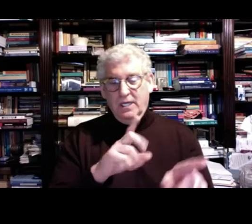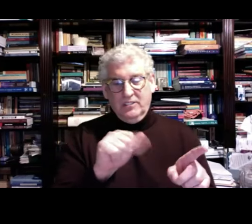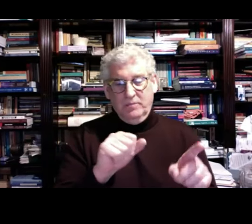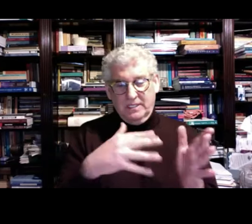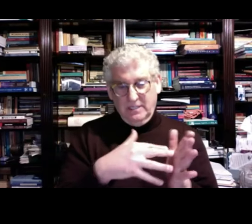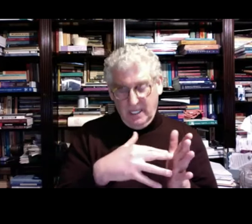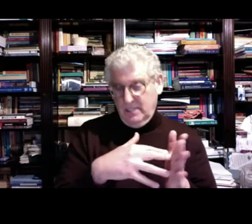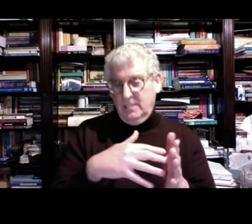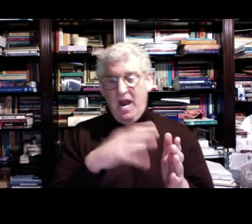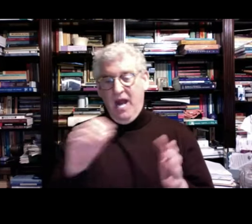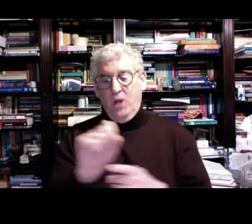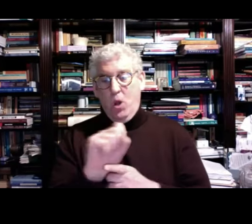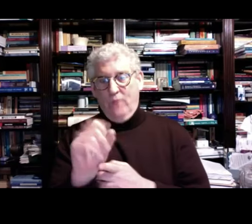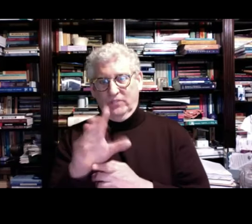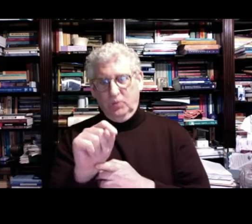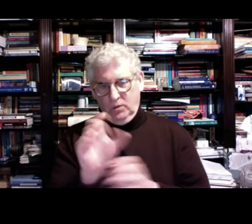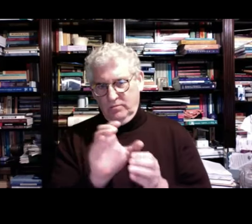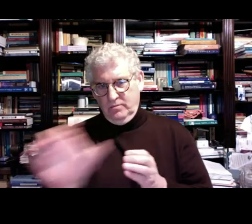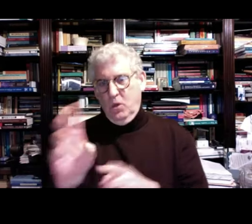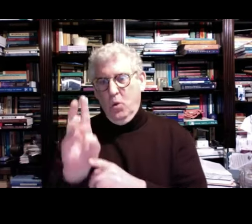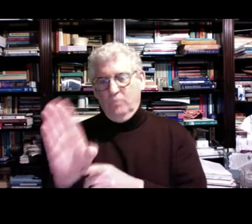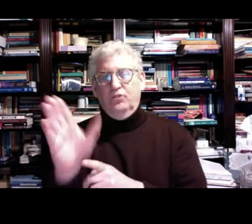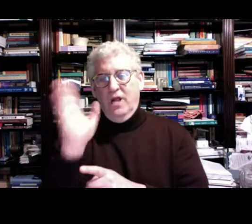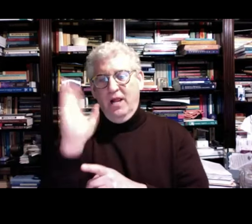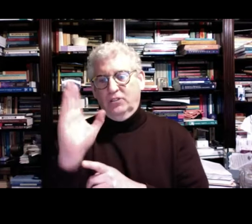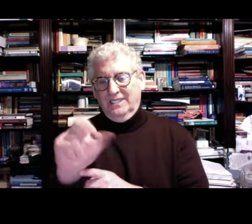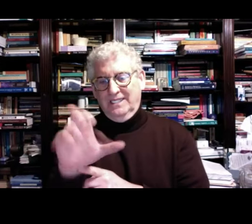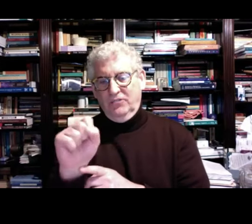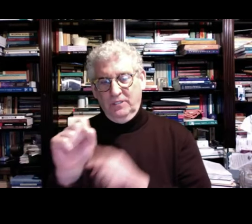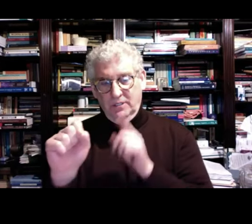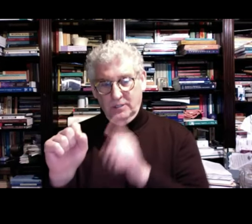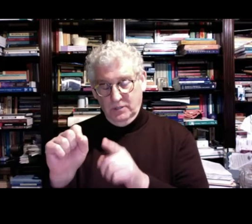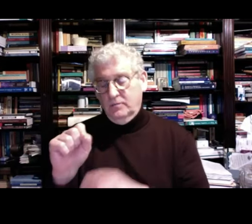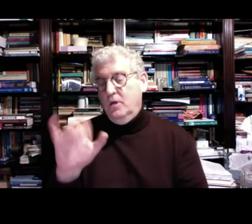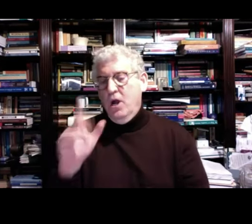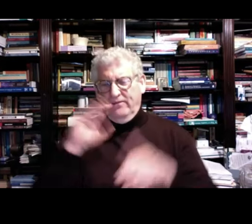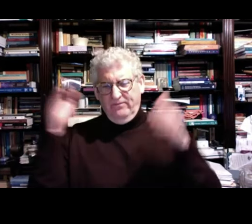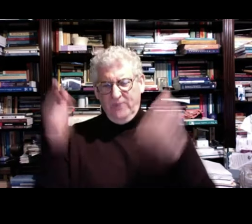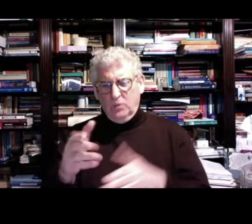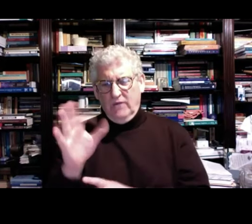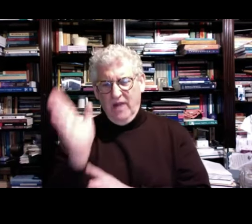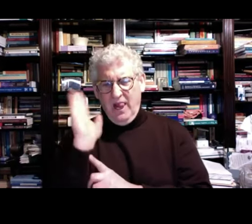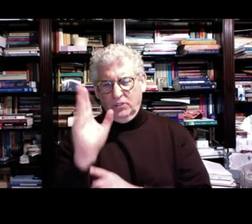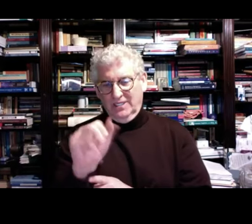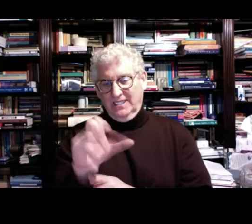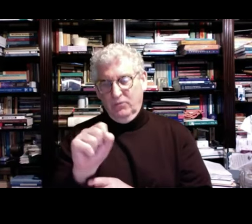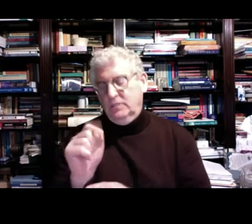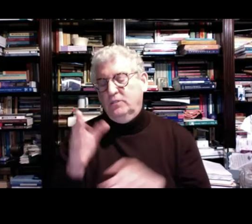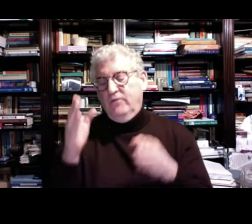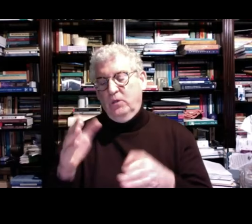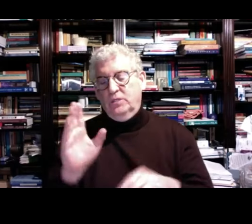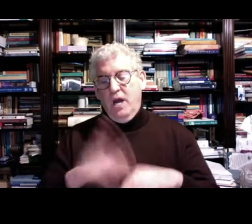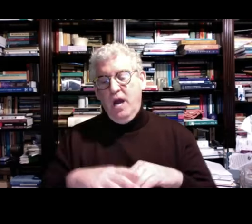Also, with collaboration between the Disability Studies minor and the Willowbrook Lecture Series Committee,